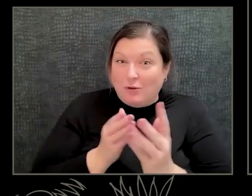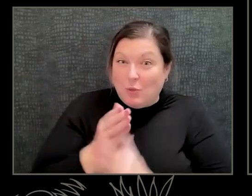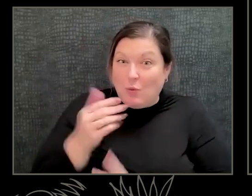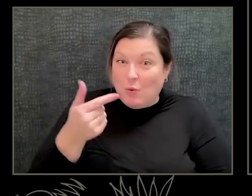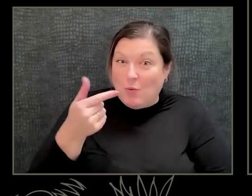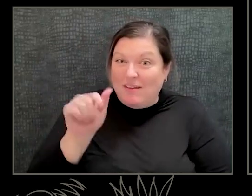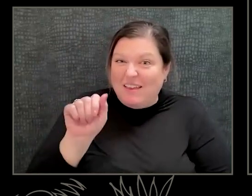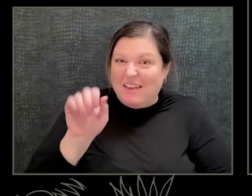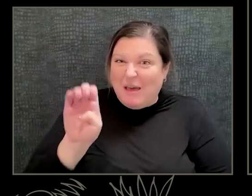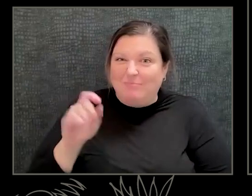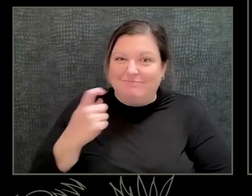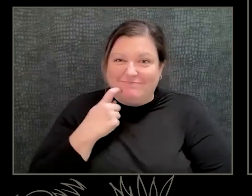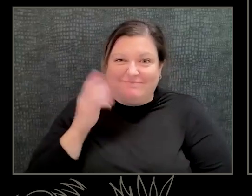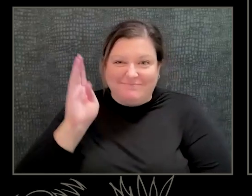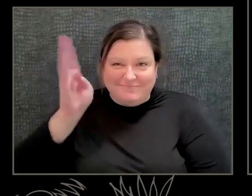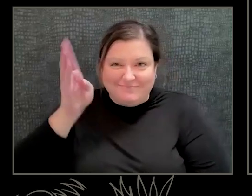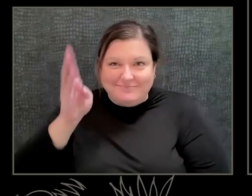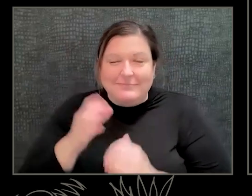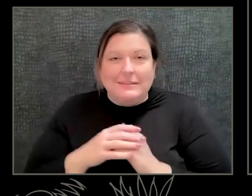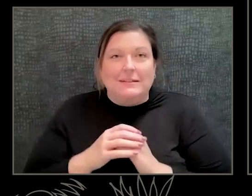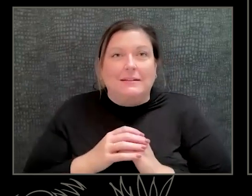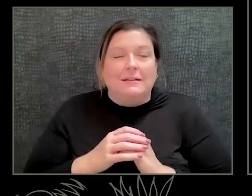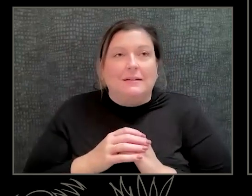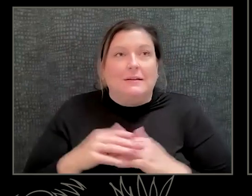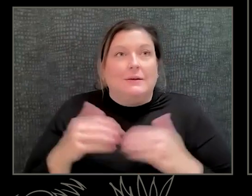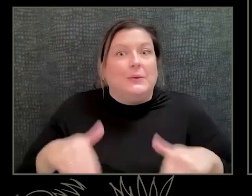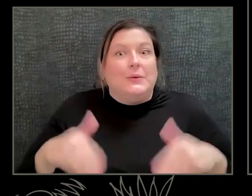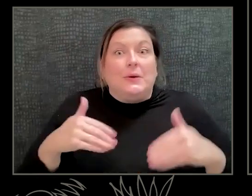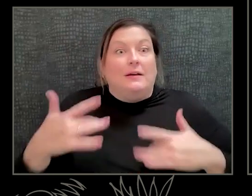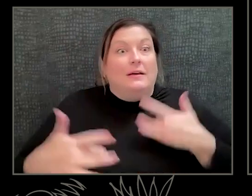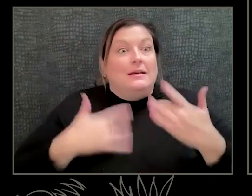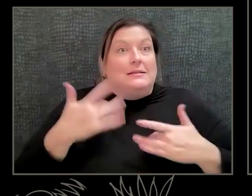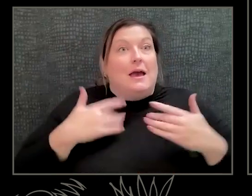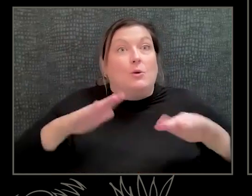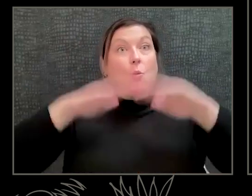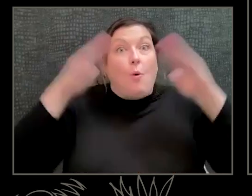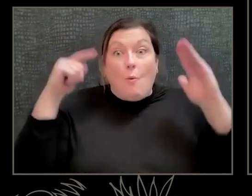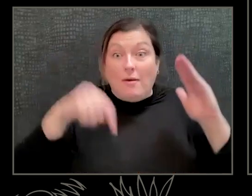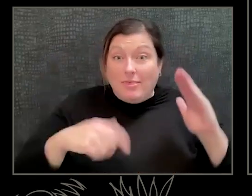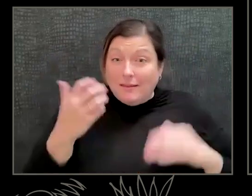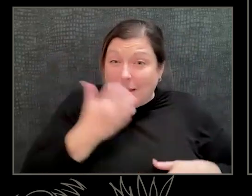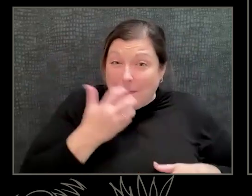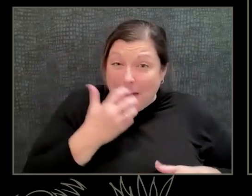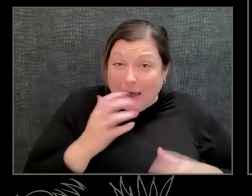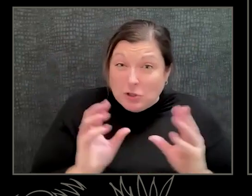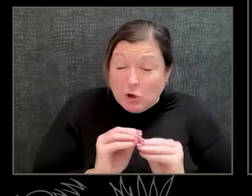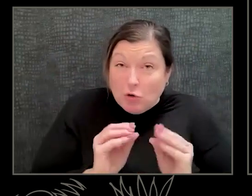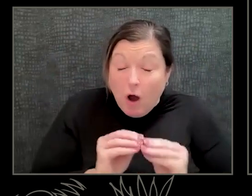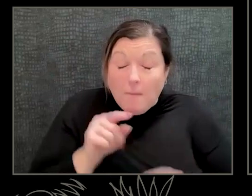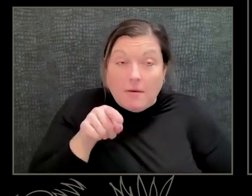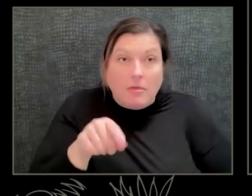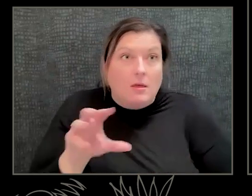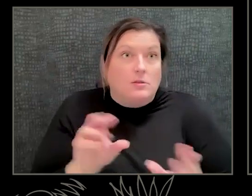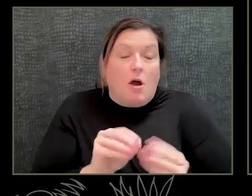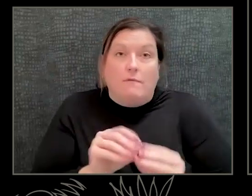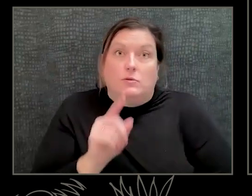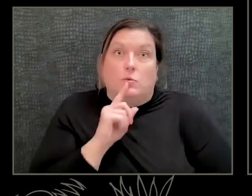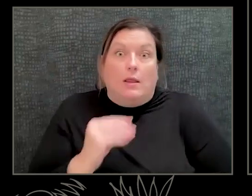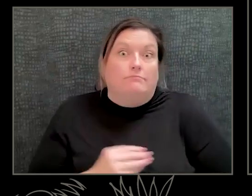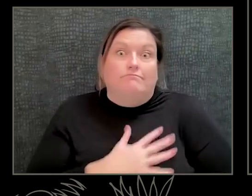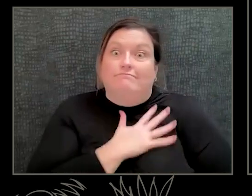So, yeah, excited to open up this amazing conference, which has treated me very well. I've spoken